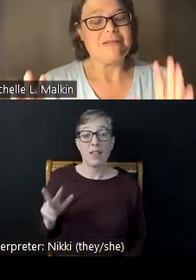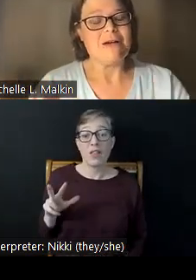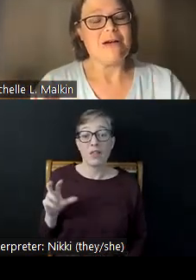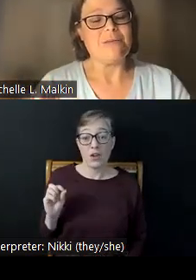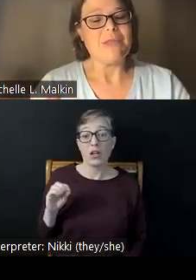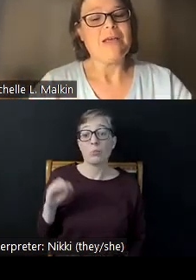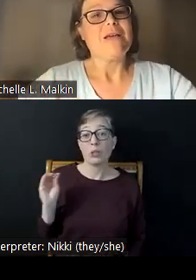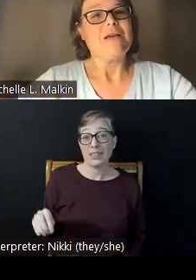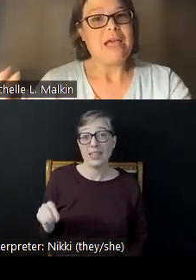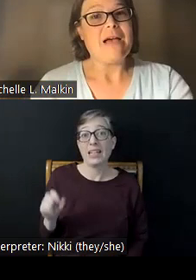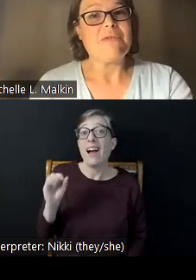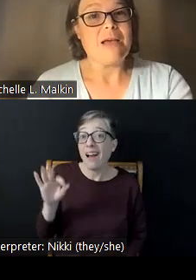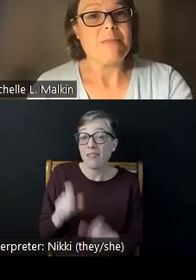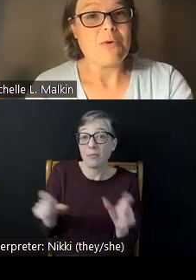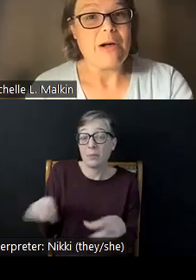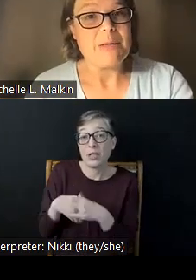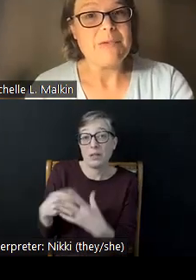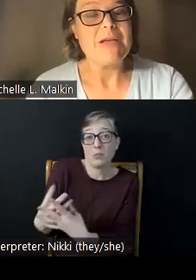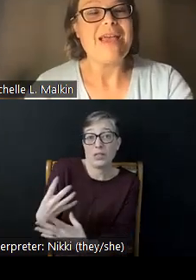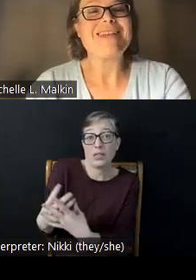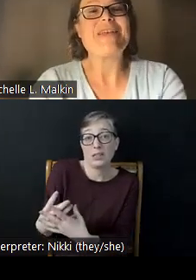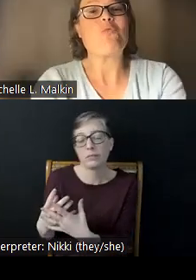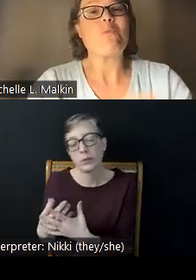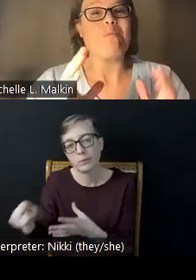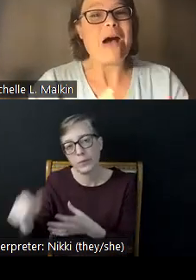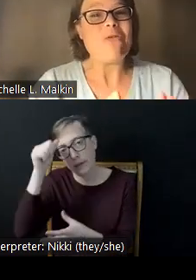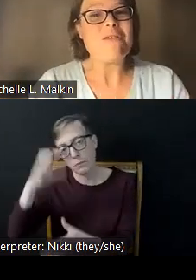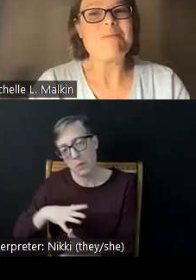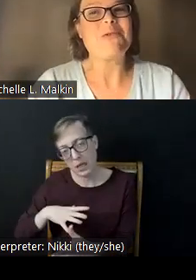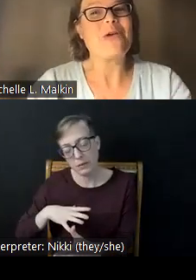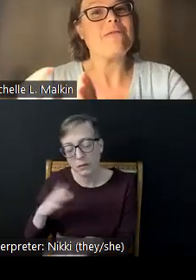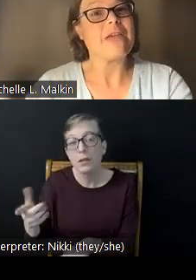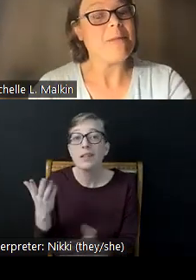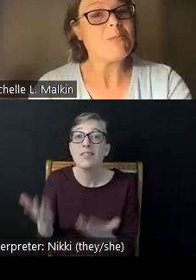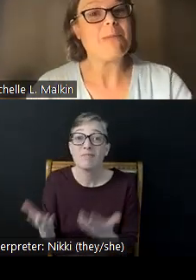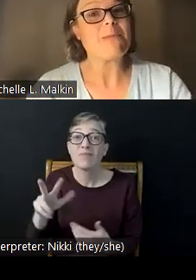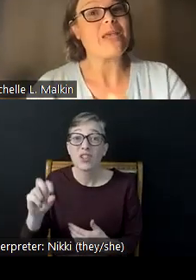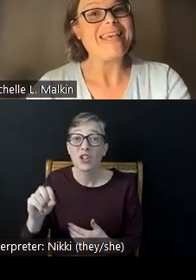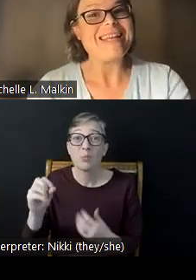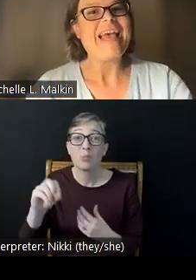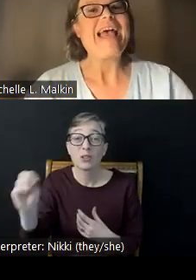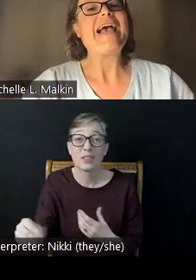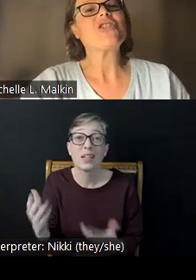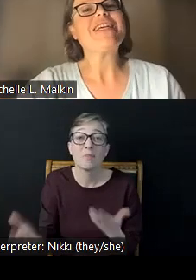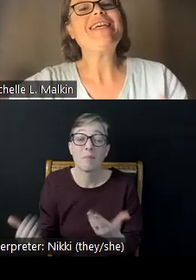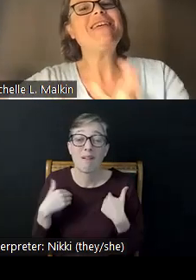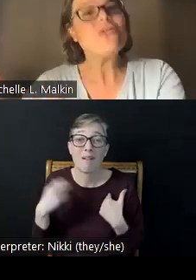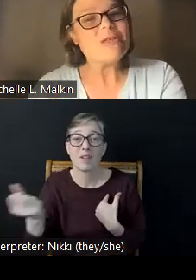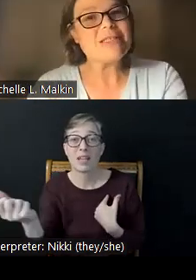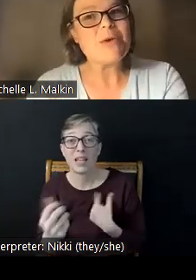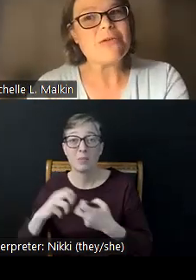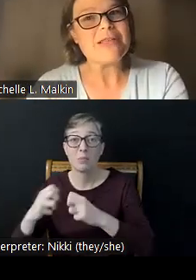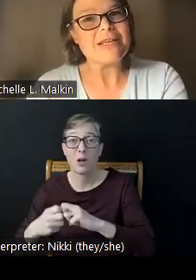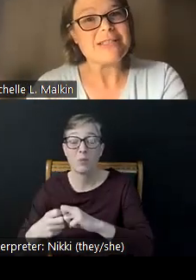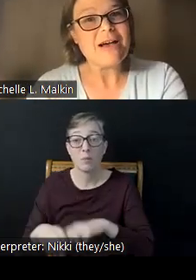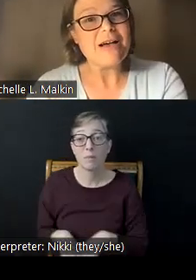men, may have a gambling problem. And the amount of people who have a gambling problem going in actually